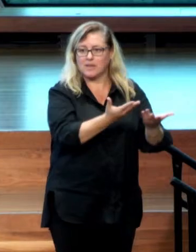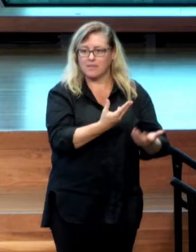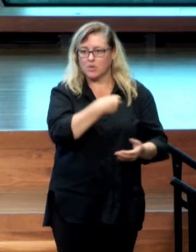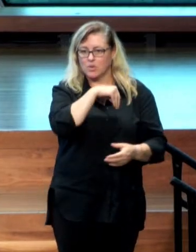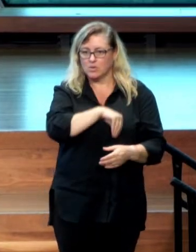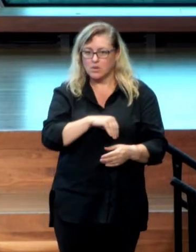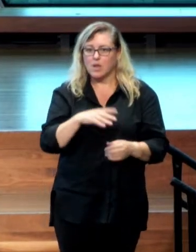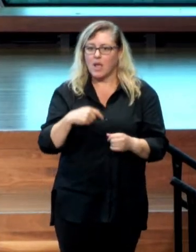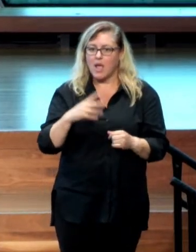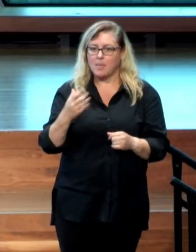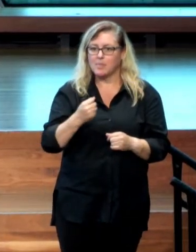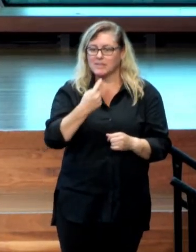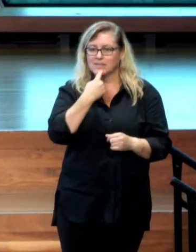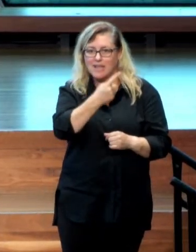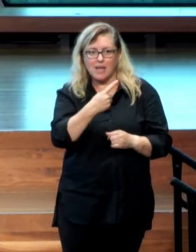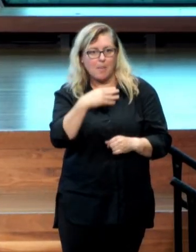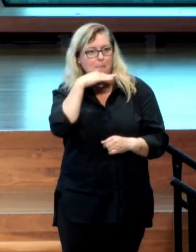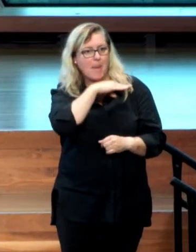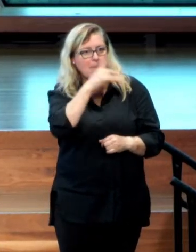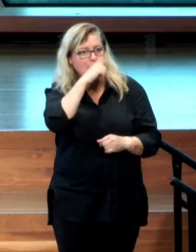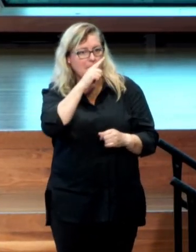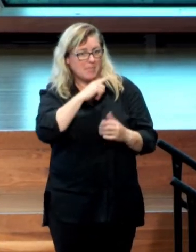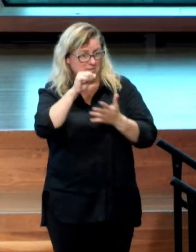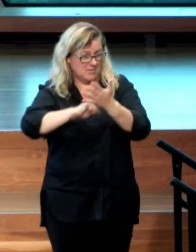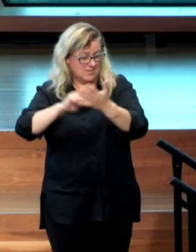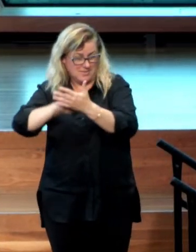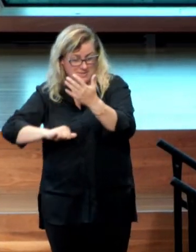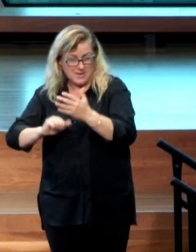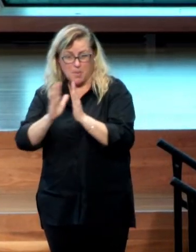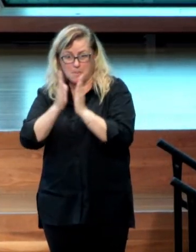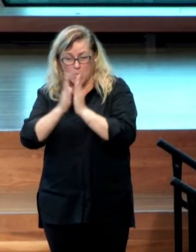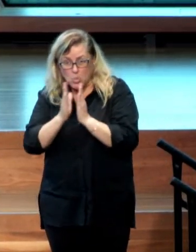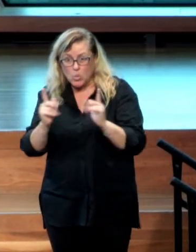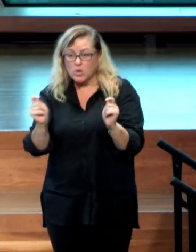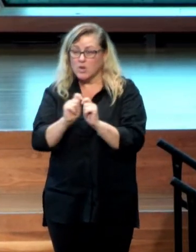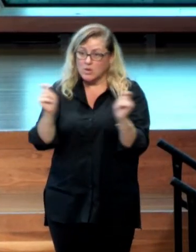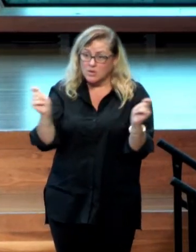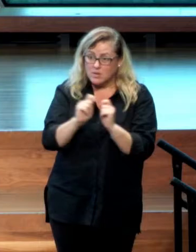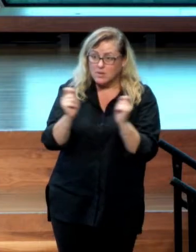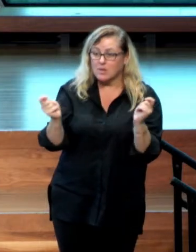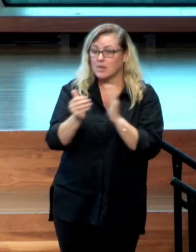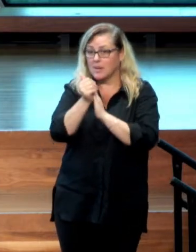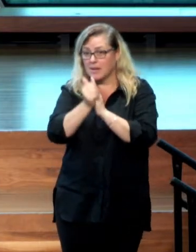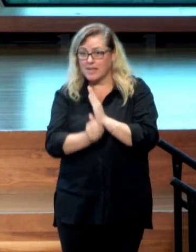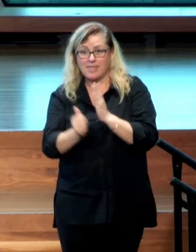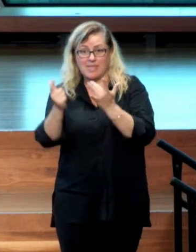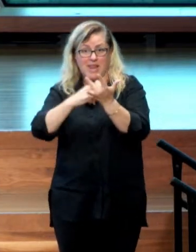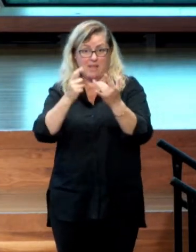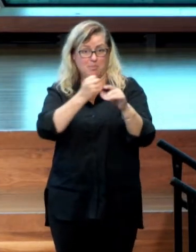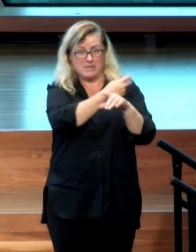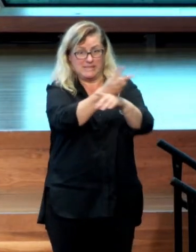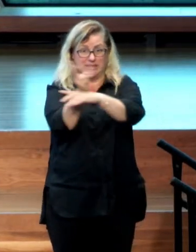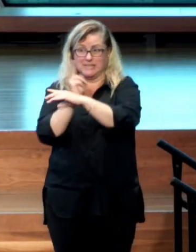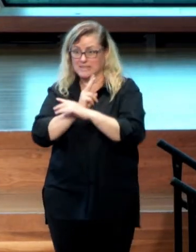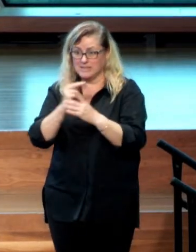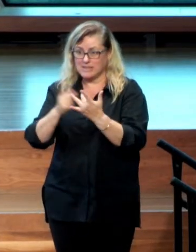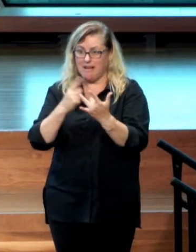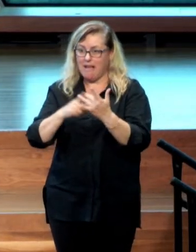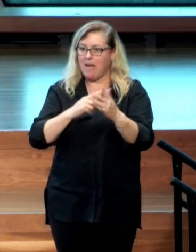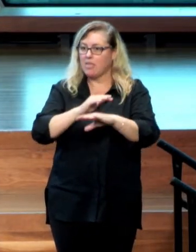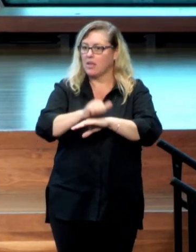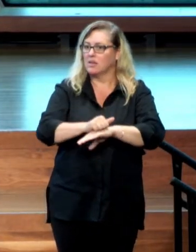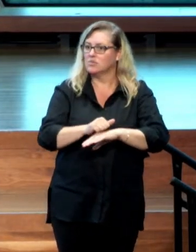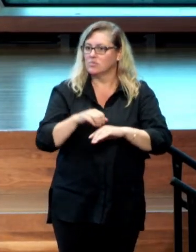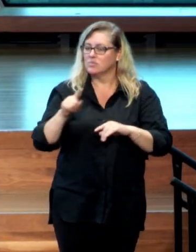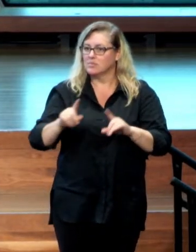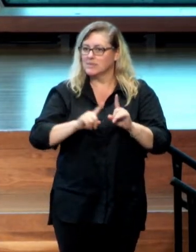Deservedly, I might add, given that Melburnians consume more books, magazines and newspapers per capita than any other Australian city. But the honour is in no